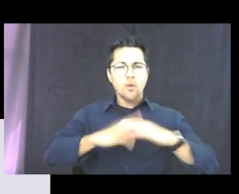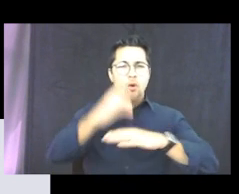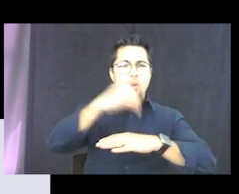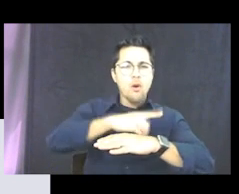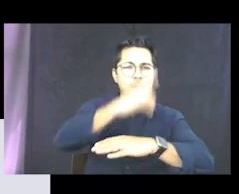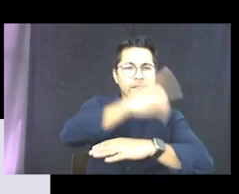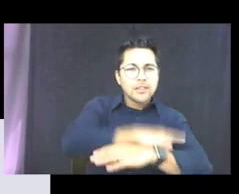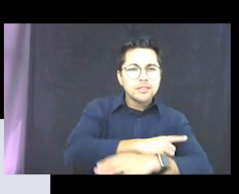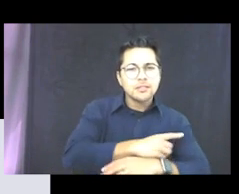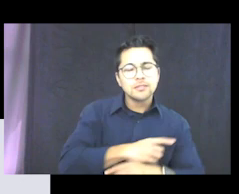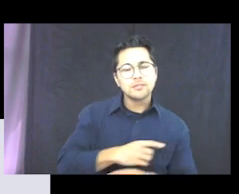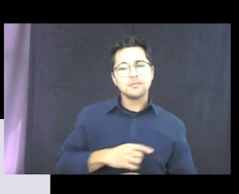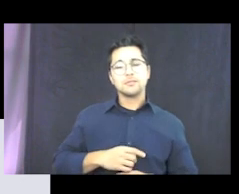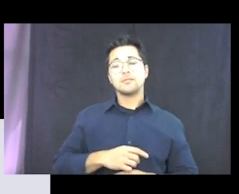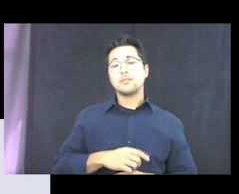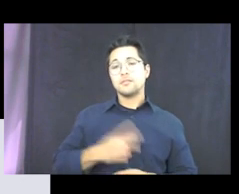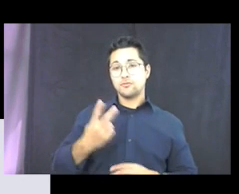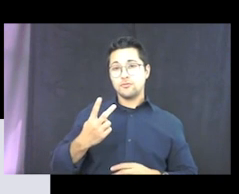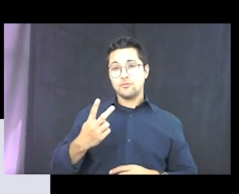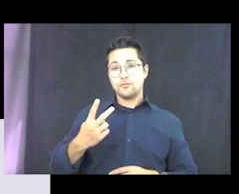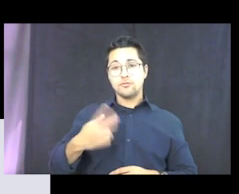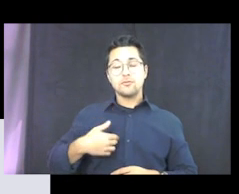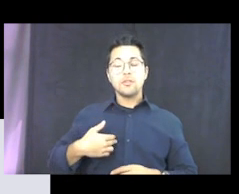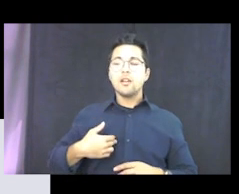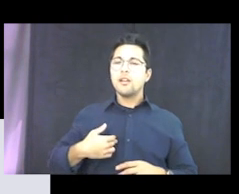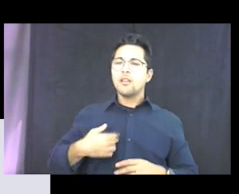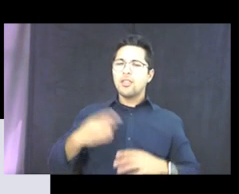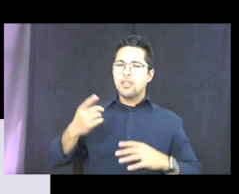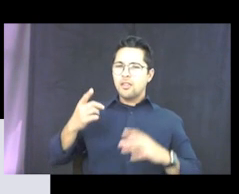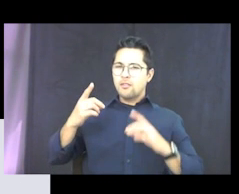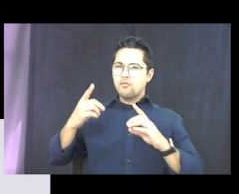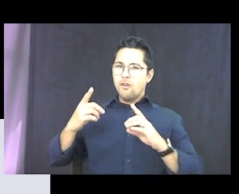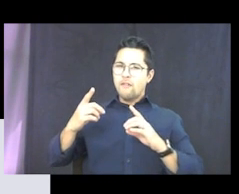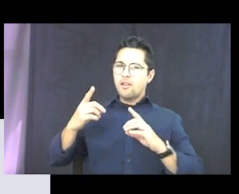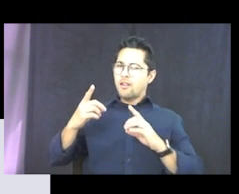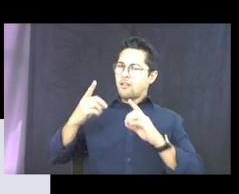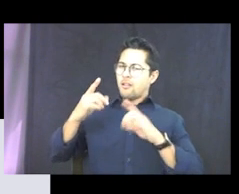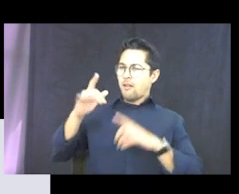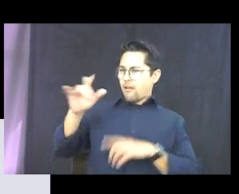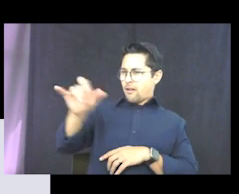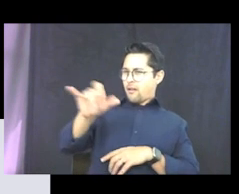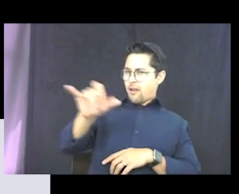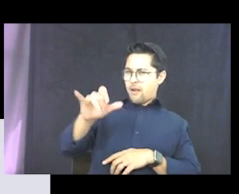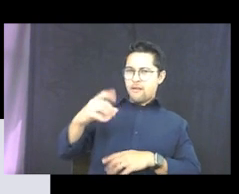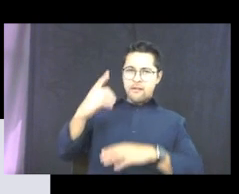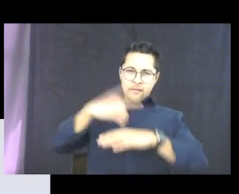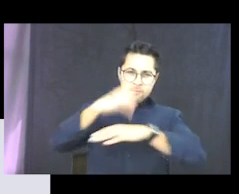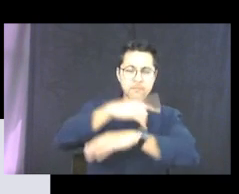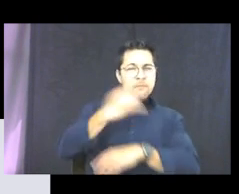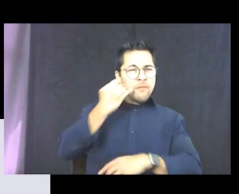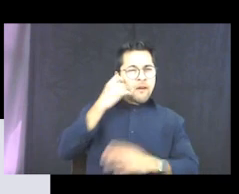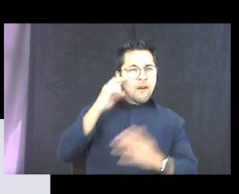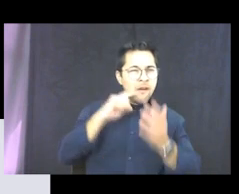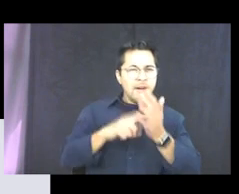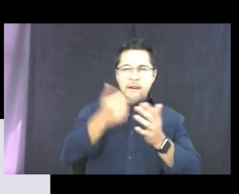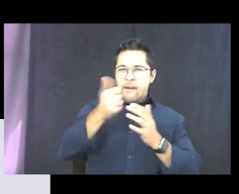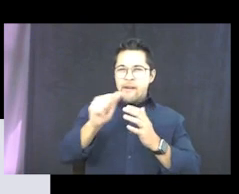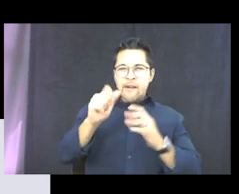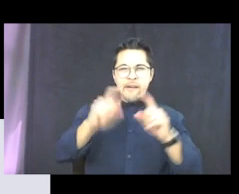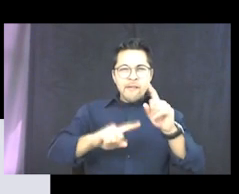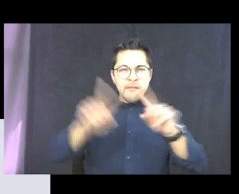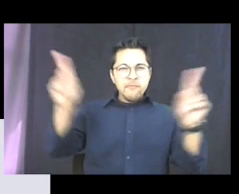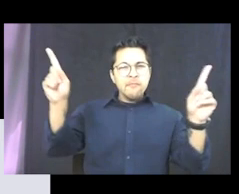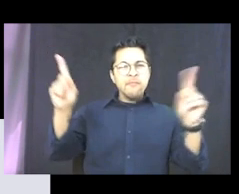of the water. And the dolphins are essentially identical. If you see any differences,